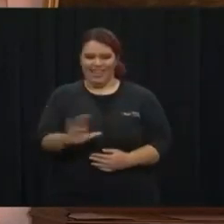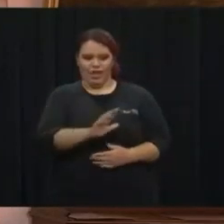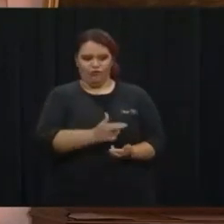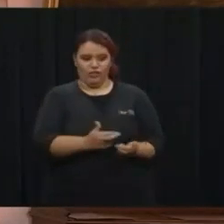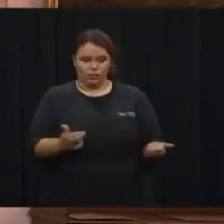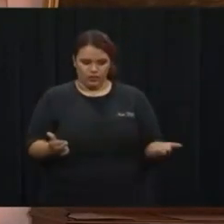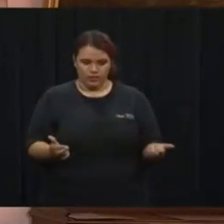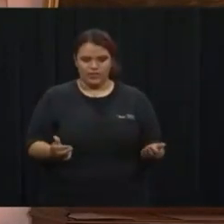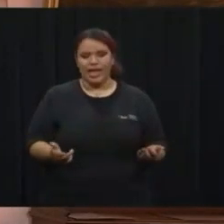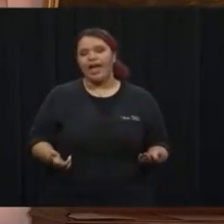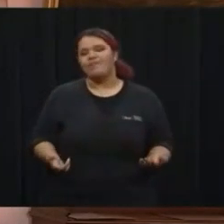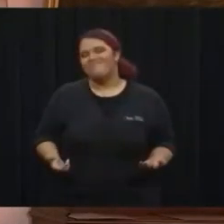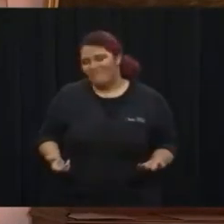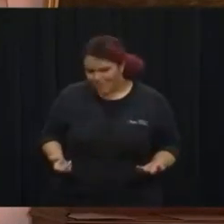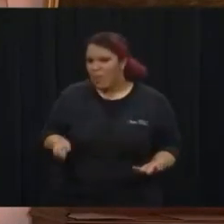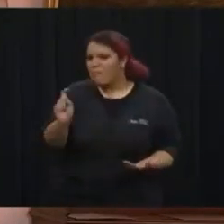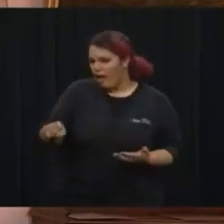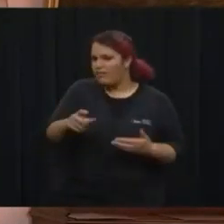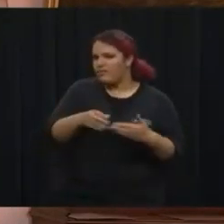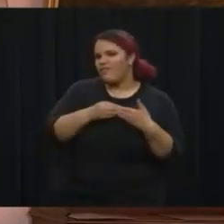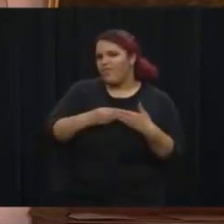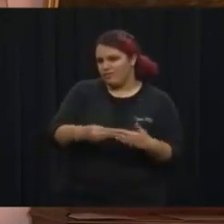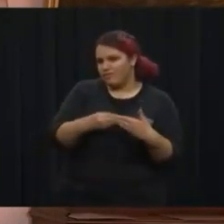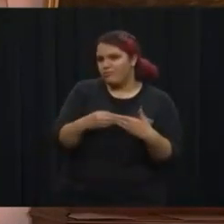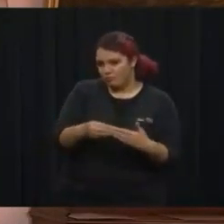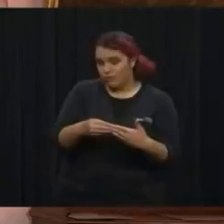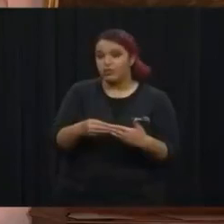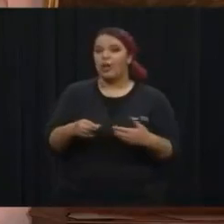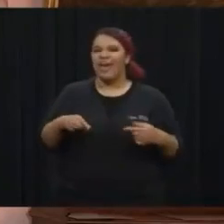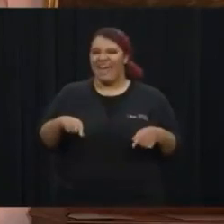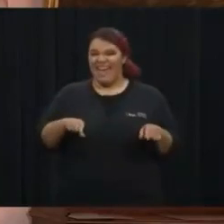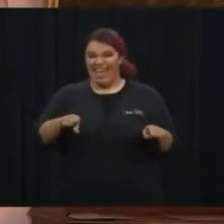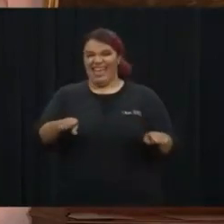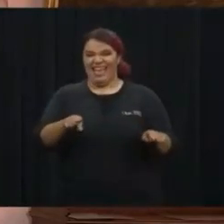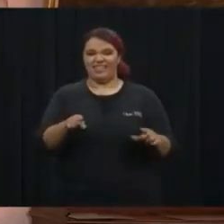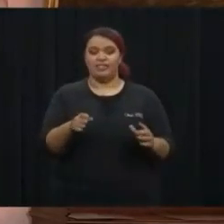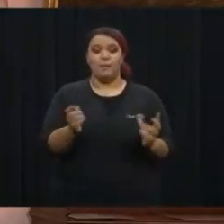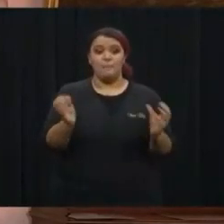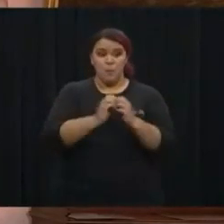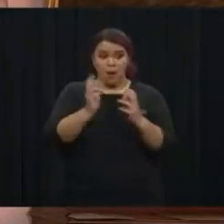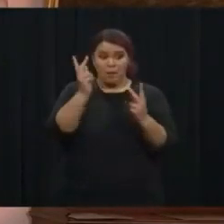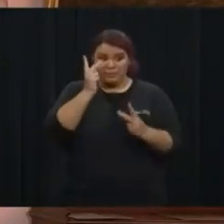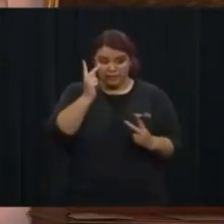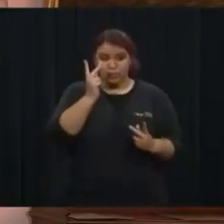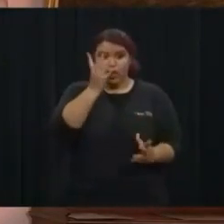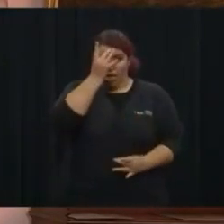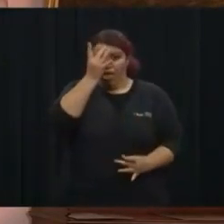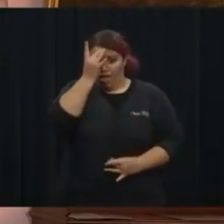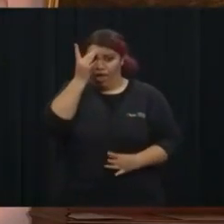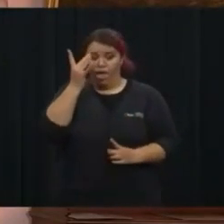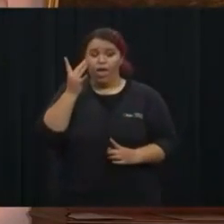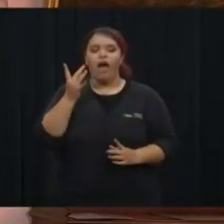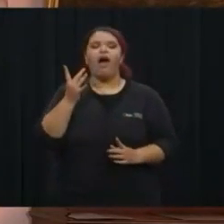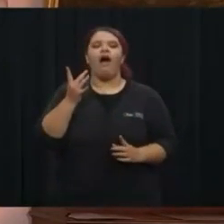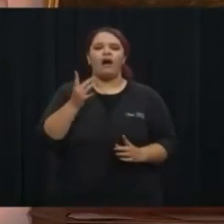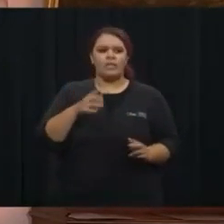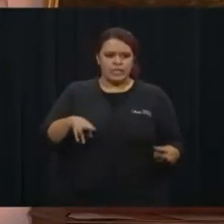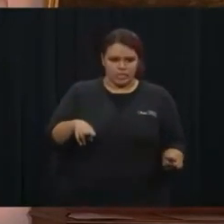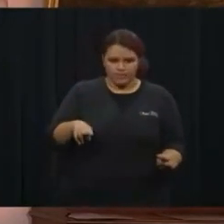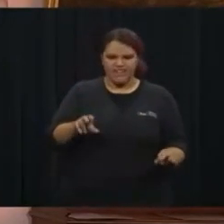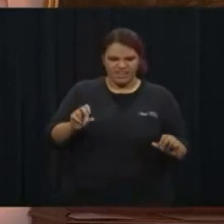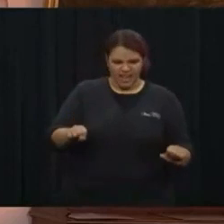Association. And they've been hard at work. I know they're going to reveal more of some of their strategies. They're putting the finishing touches on that.